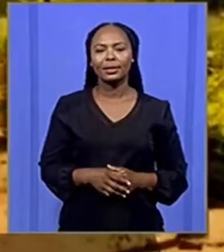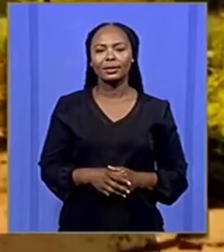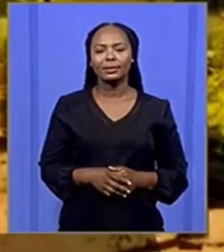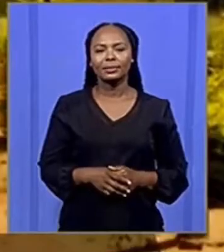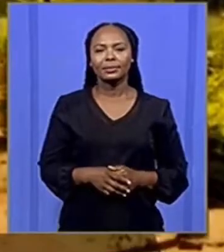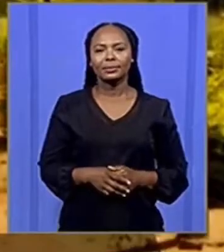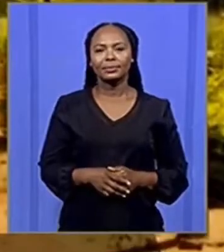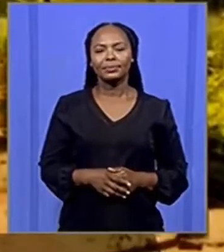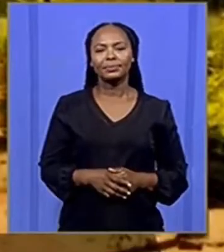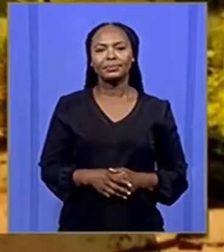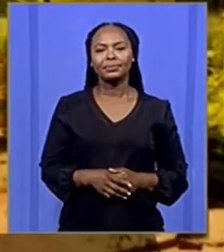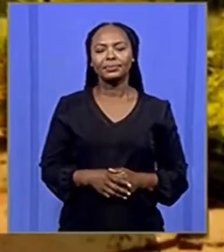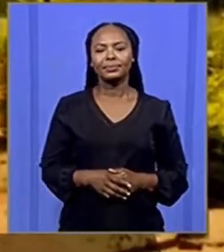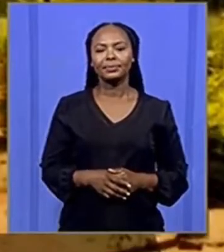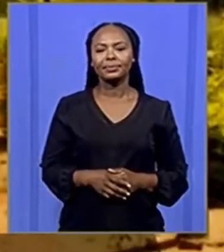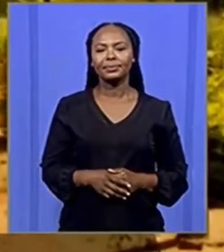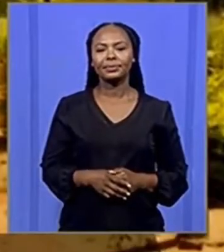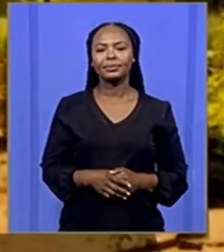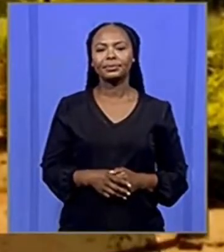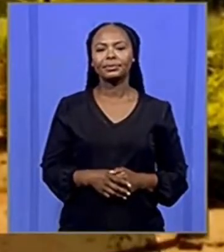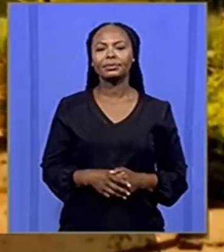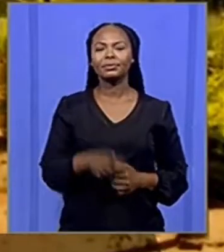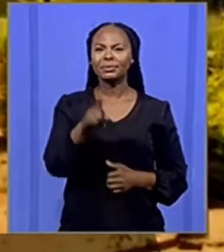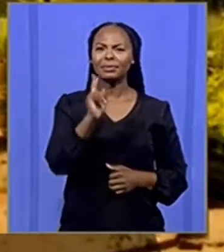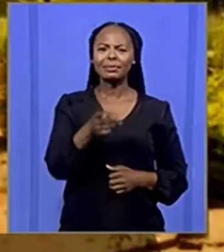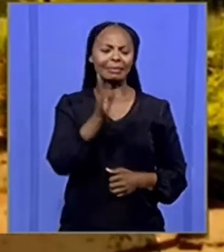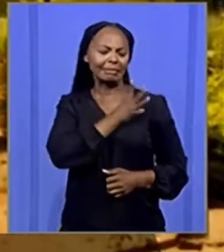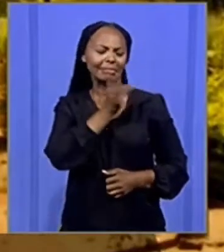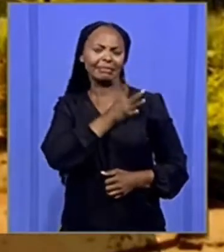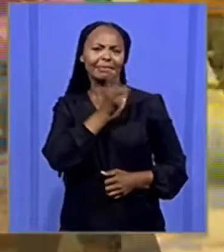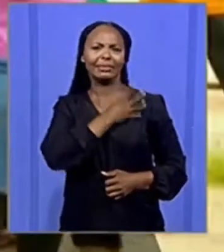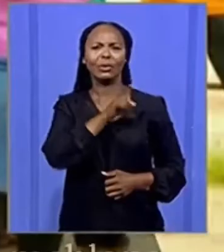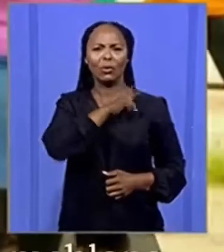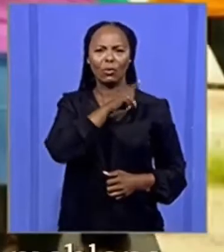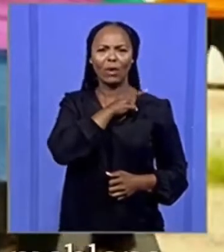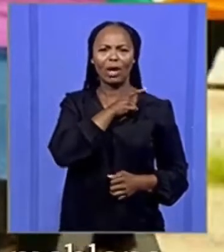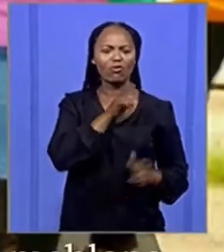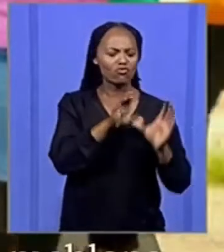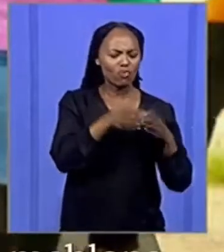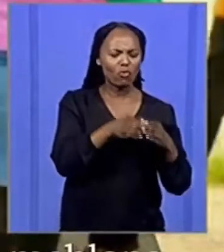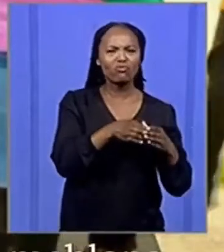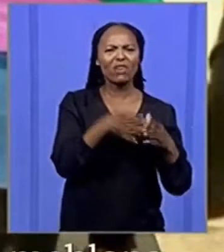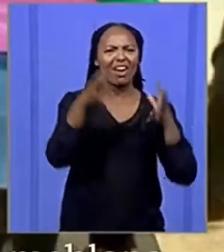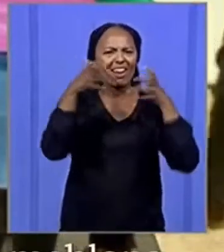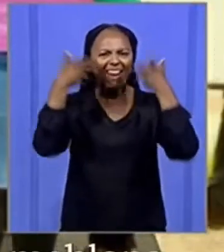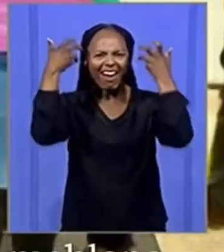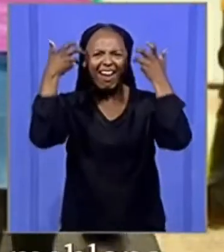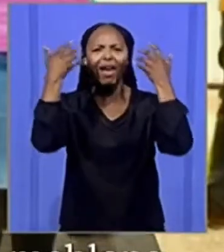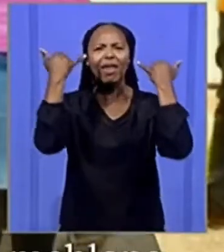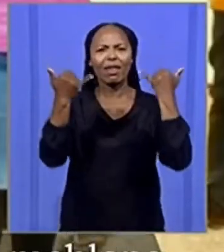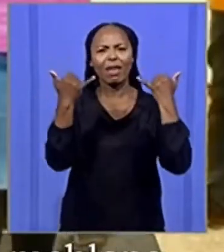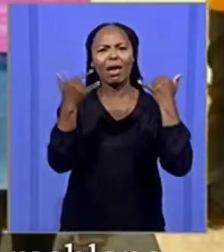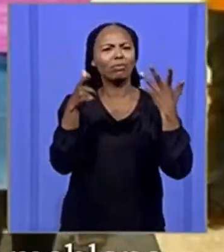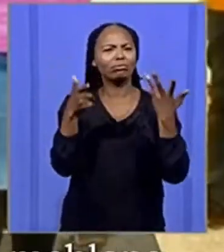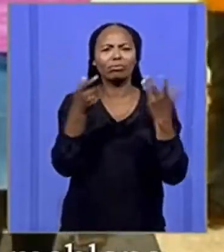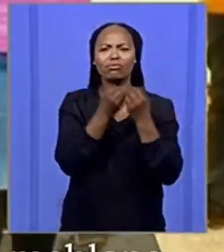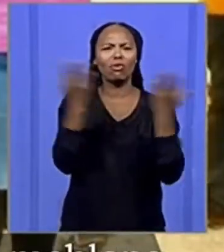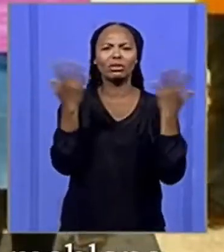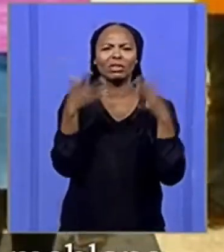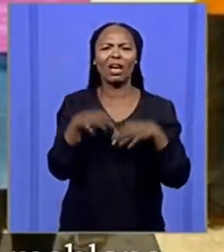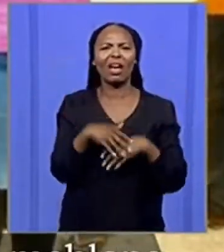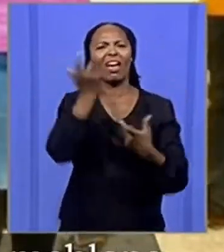Seo e bego e swanetše go ba kanegelo ya go garoša matswalo ka ga go šwahla ga mohlapi wa ditau go fetogile kanegelo ya go tliša lesego le lememeelo difahlegong